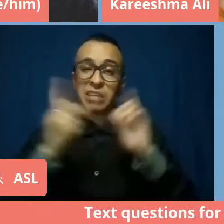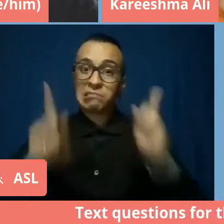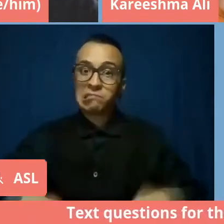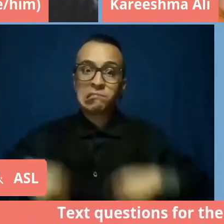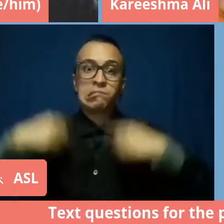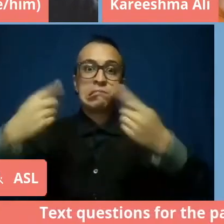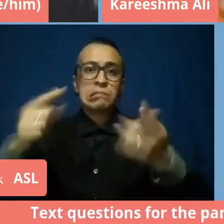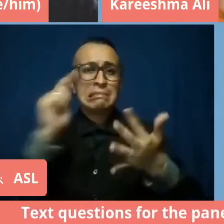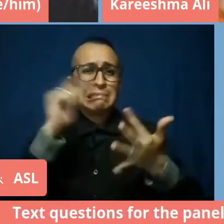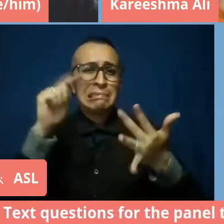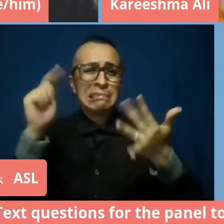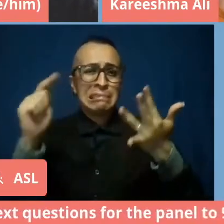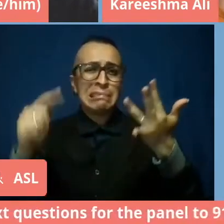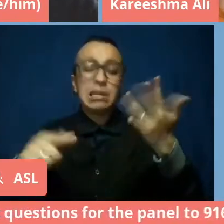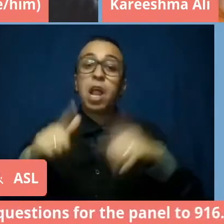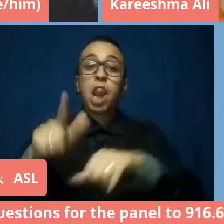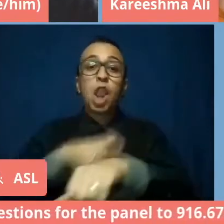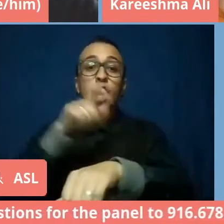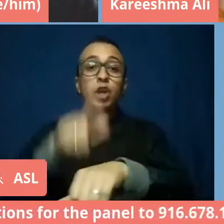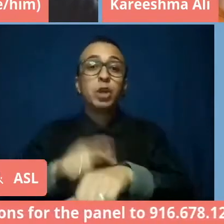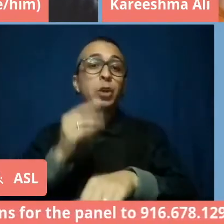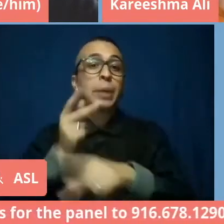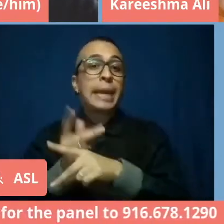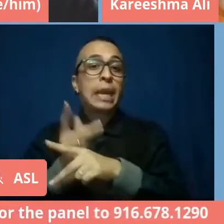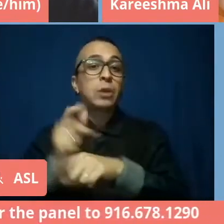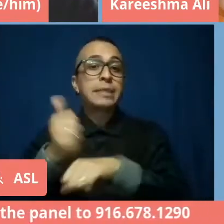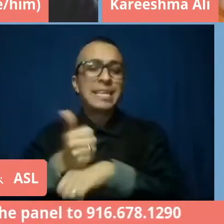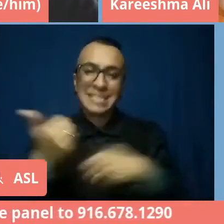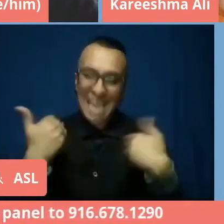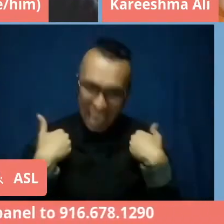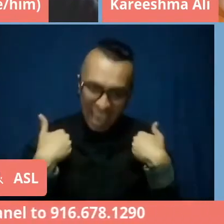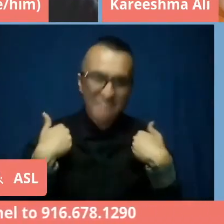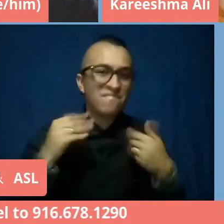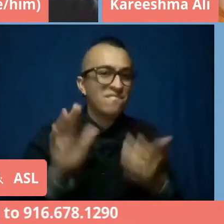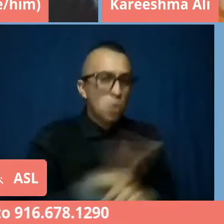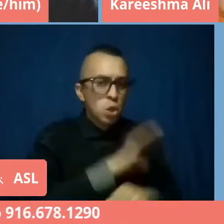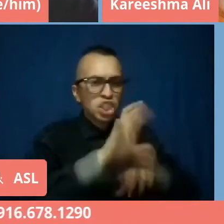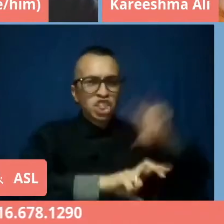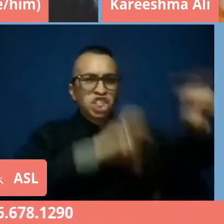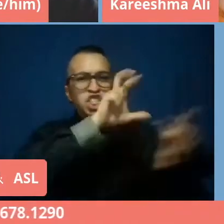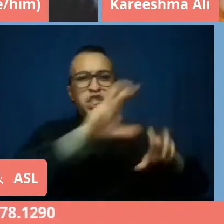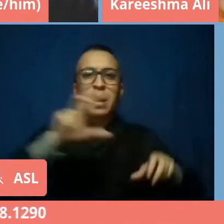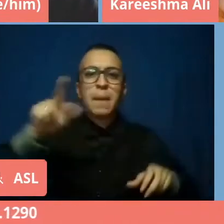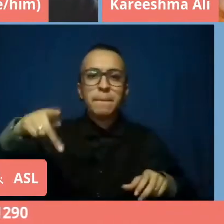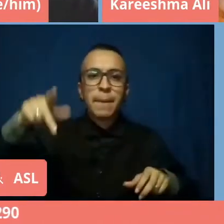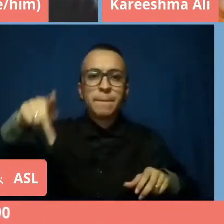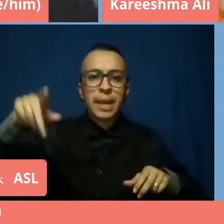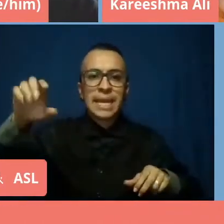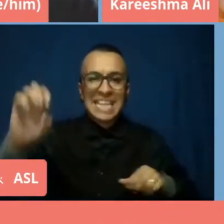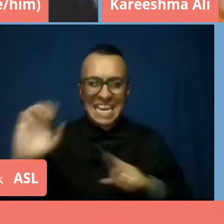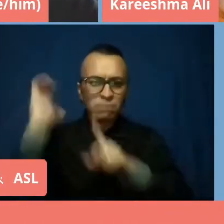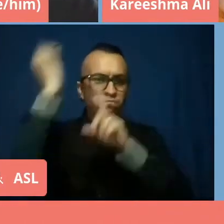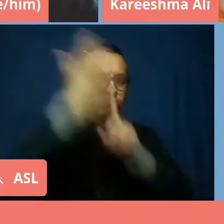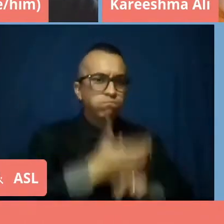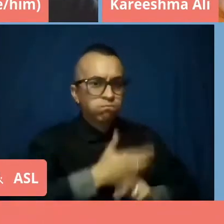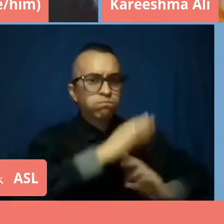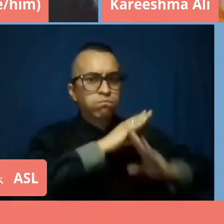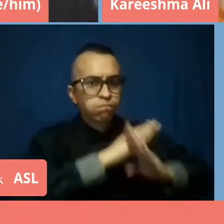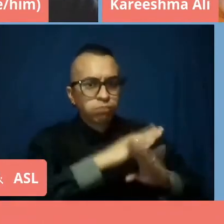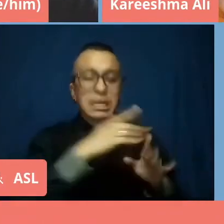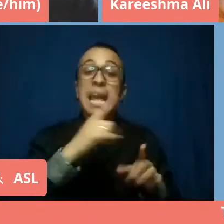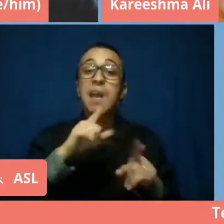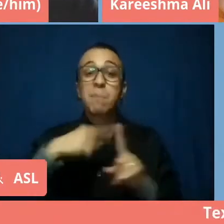that, you know, long-term care settings have the PPEs necessary, and that they're informing families when someone